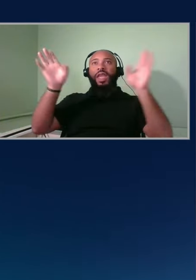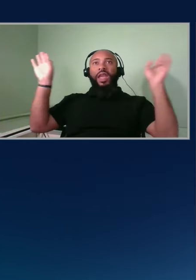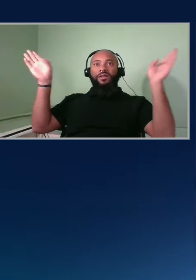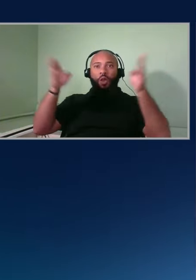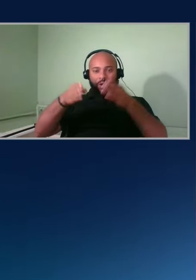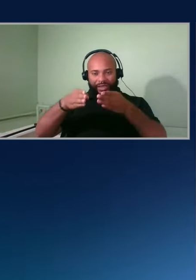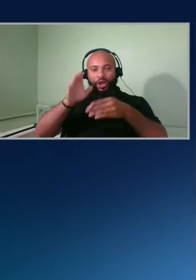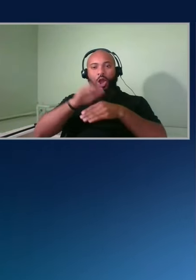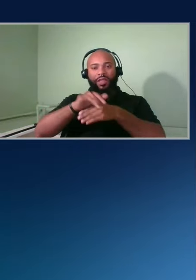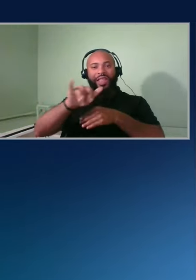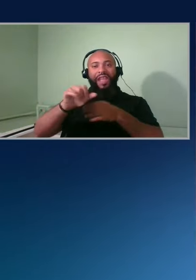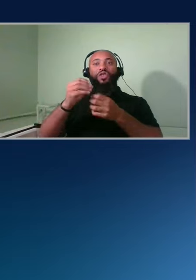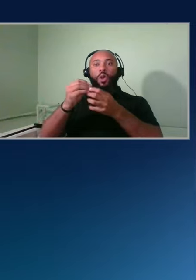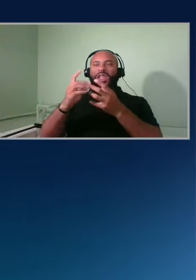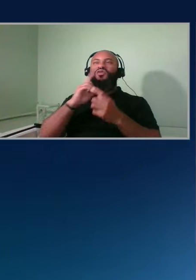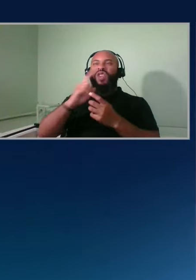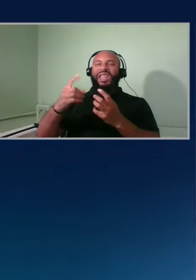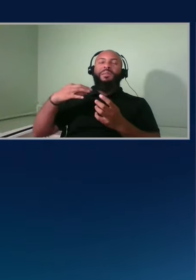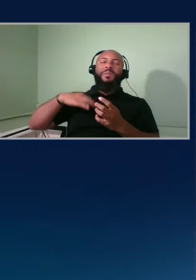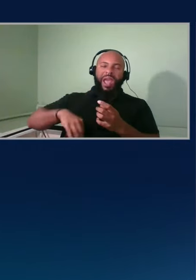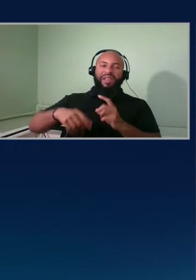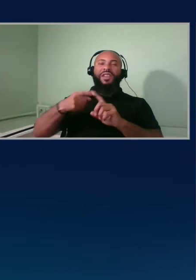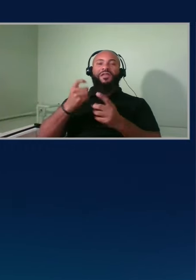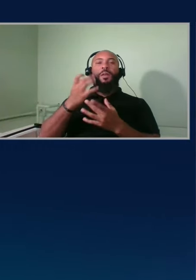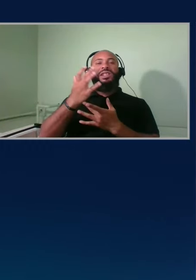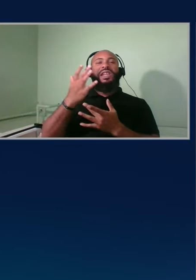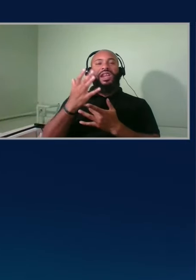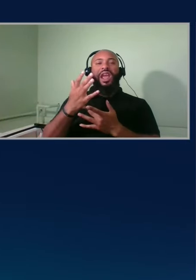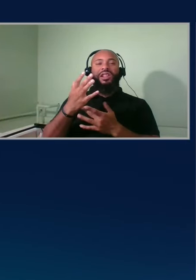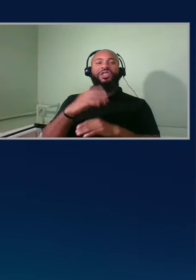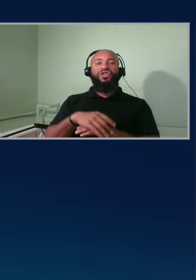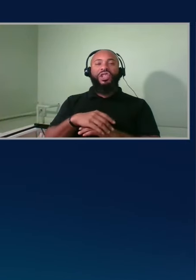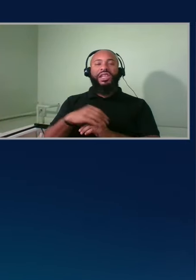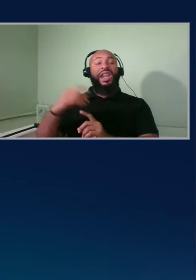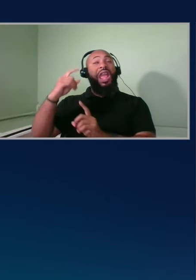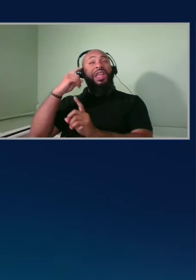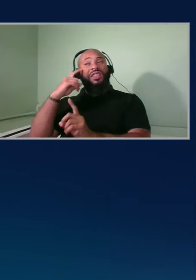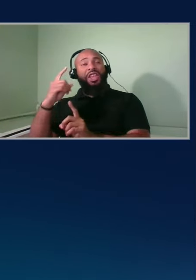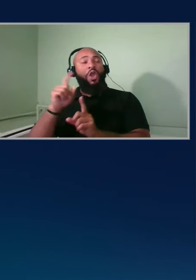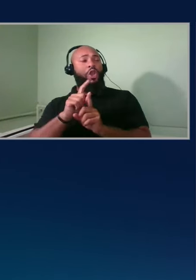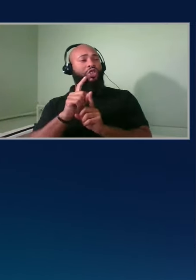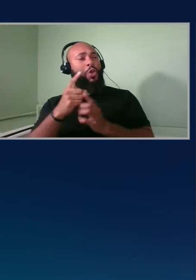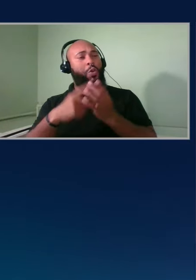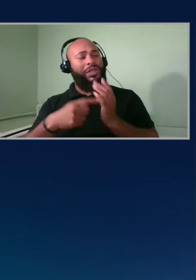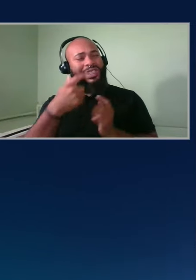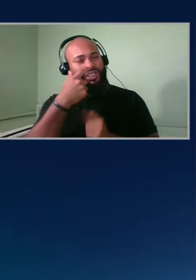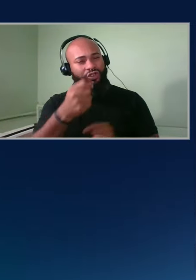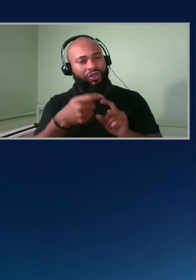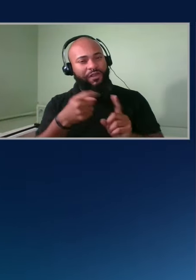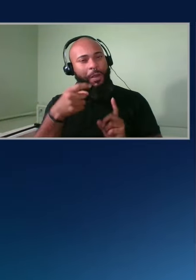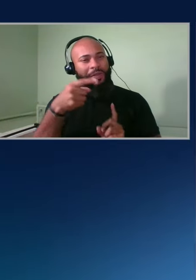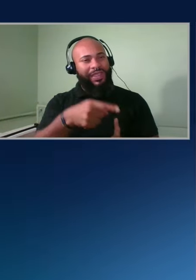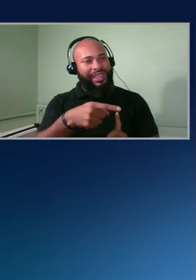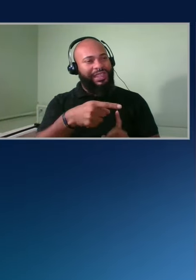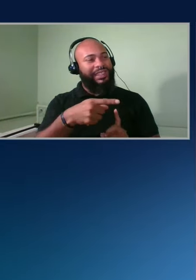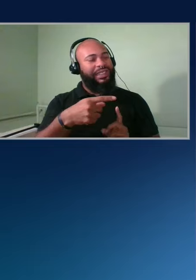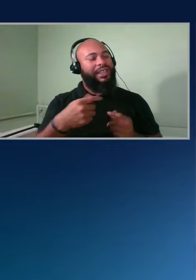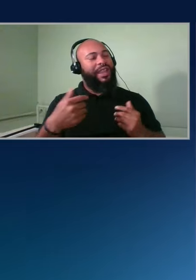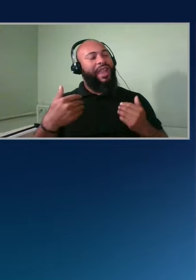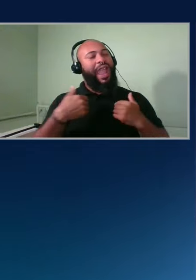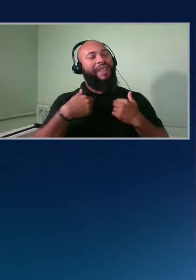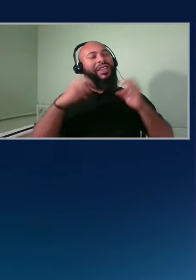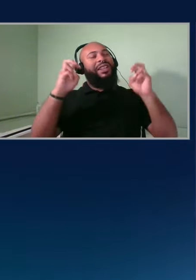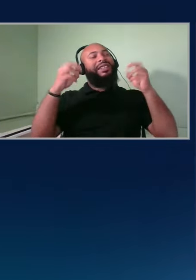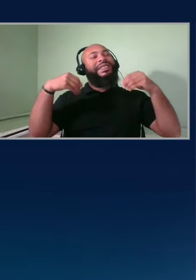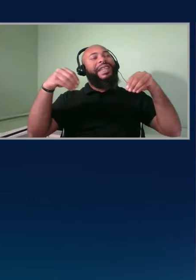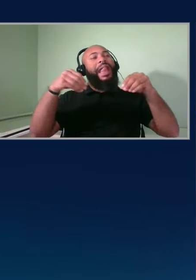Yeah. And I think that's what's interesting with the SaaS Factory program. You're also making sure that there is a sellability with it to an extent, right? Mm-hmm. What does